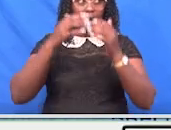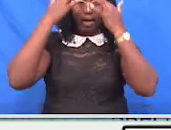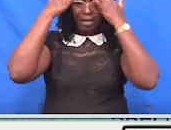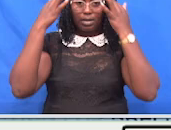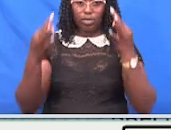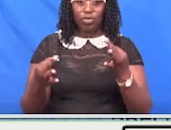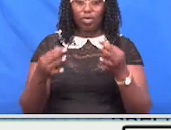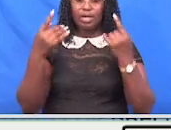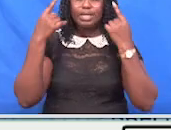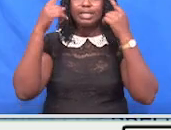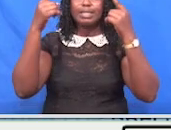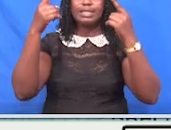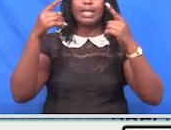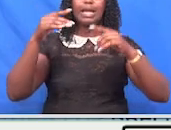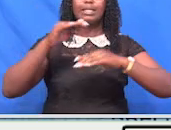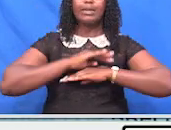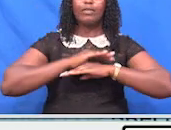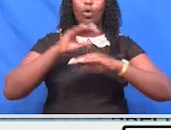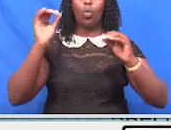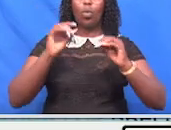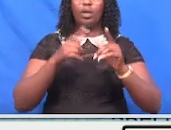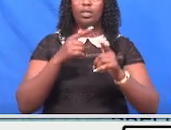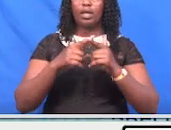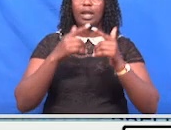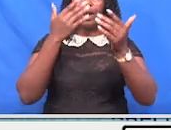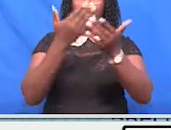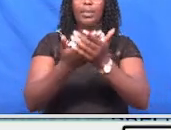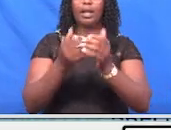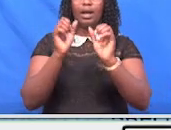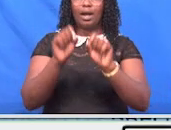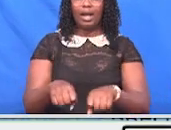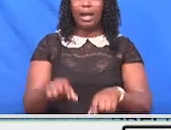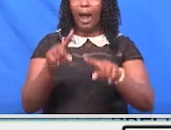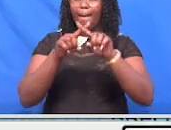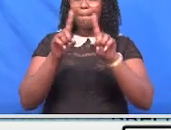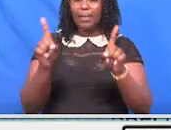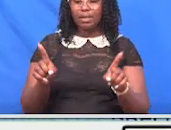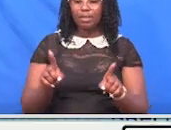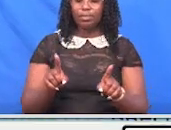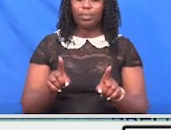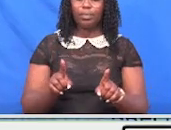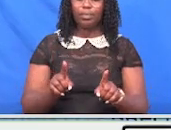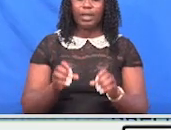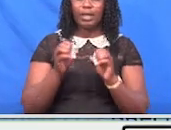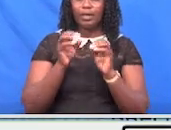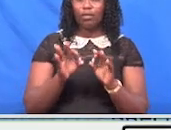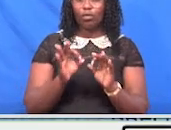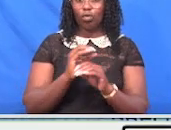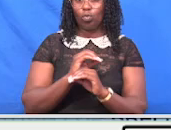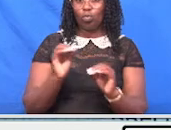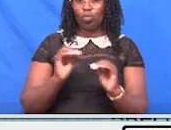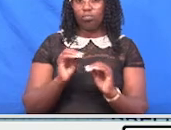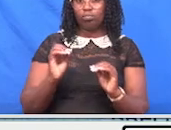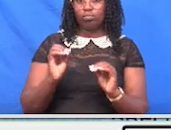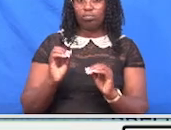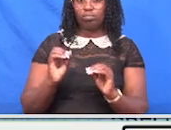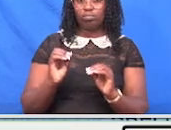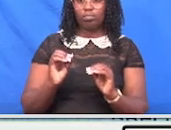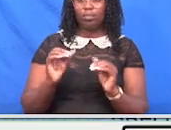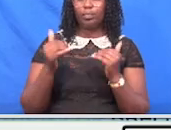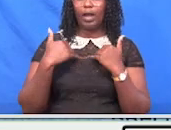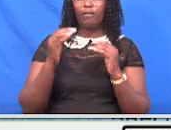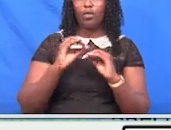you're not satisfied, then you can appeal to the High Court. All right. But then if there's within the 60-day period, there's